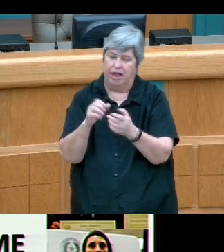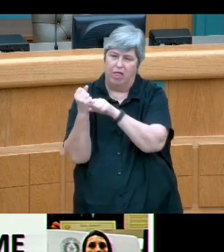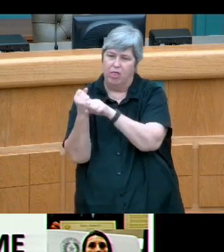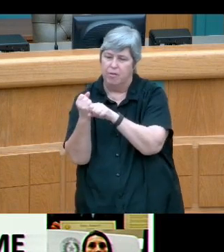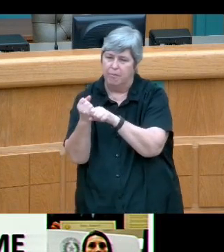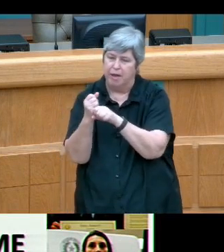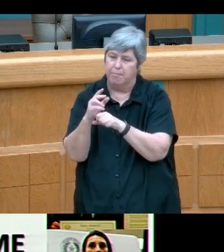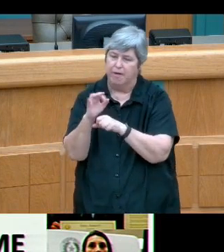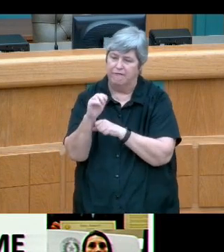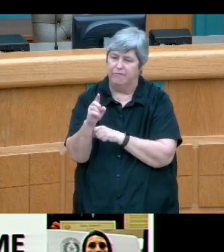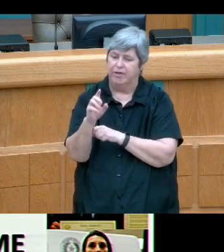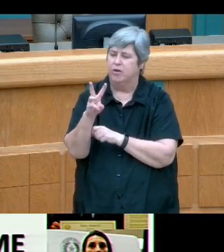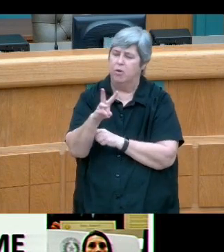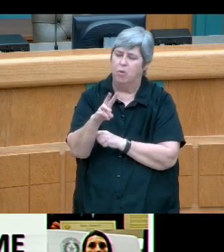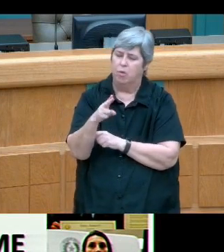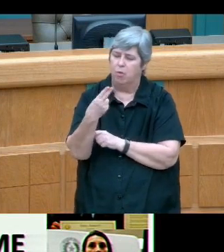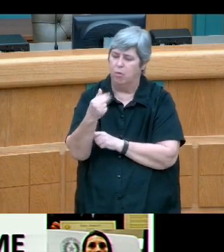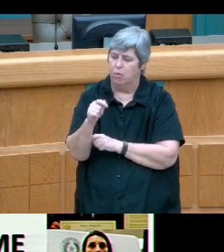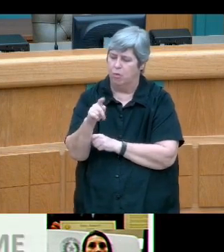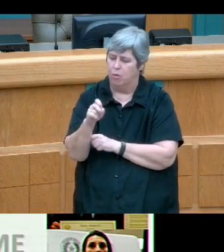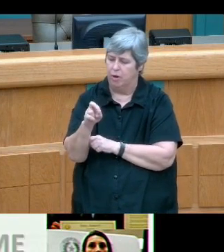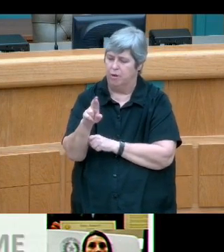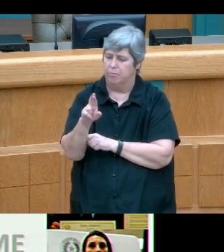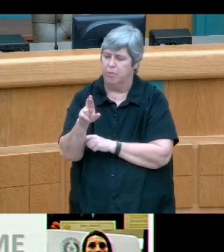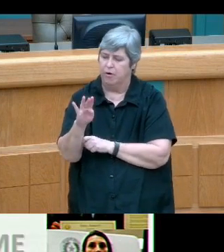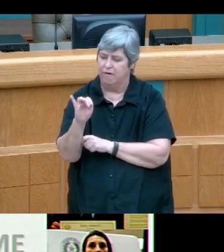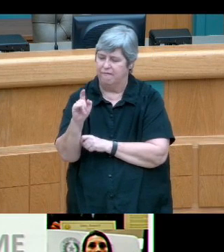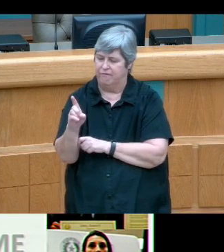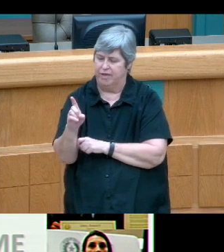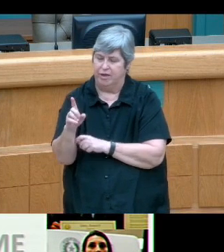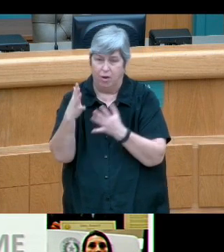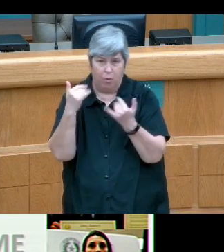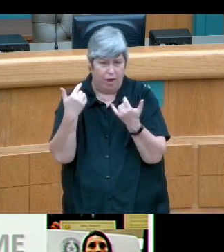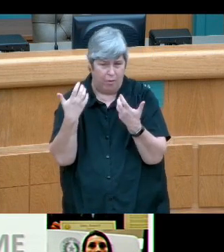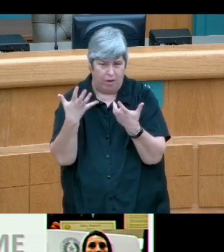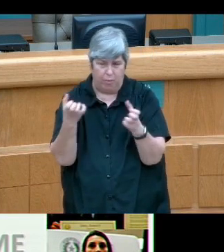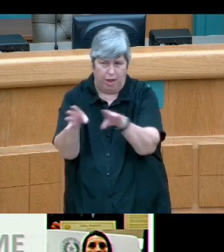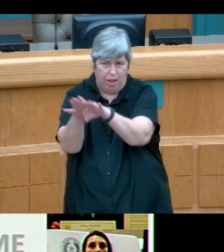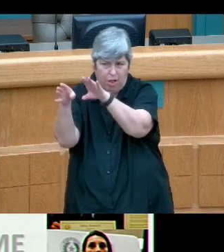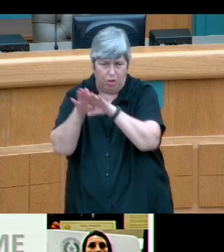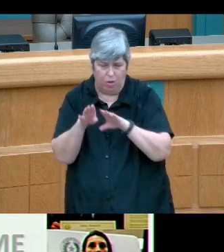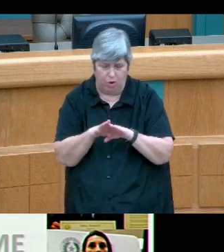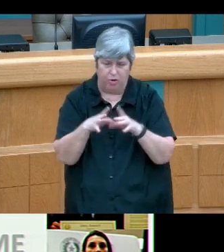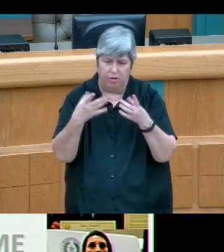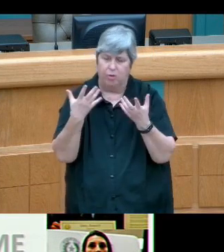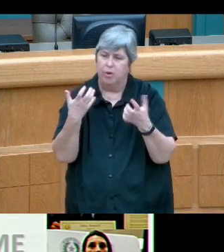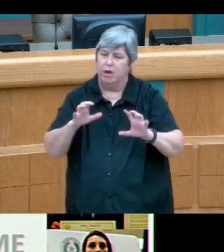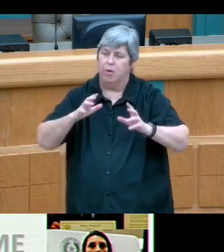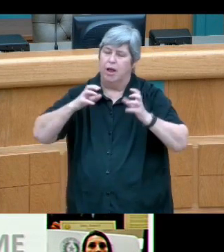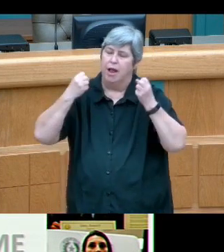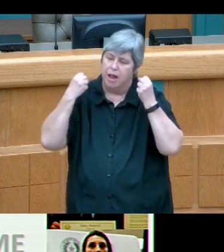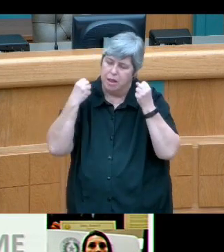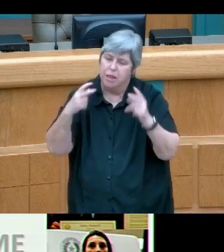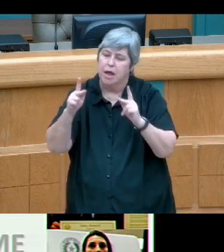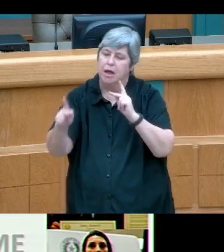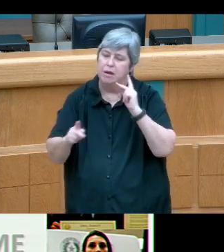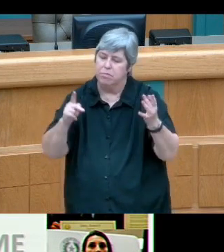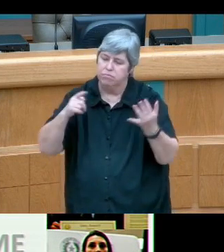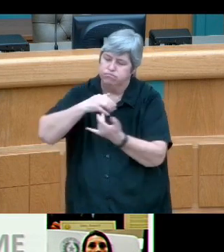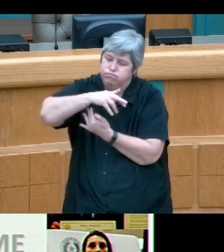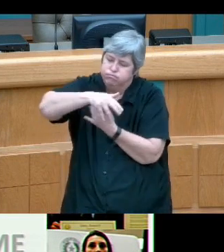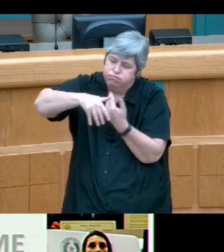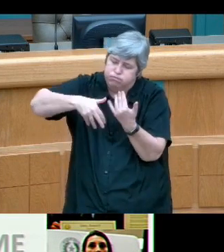amongst others in the region. The whole reason to do these measures is to prevent a large